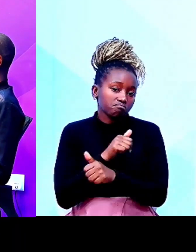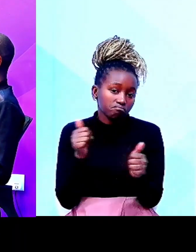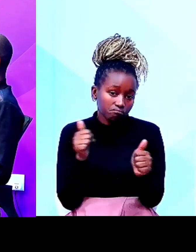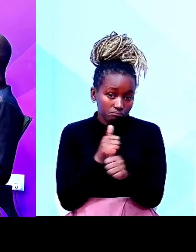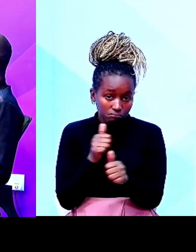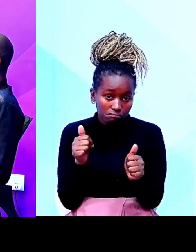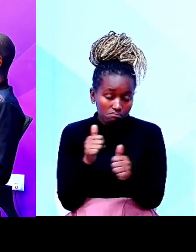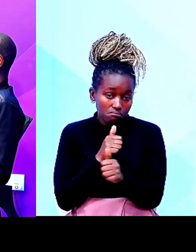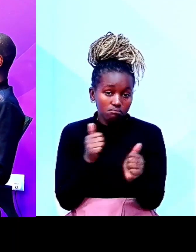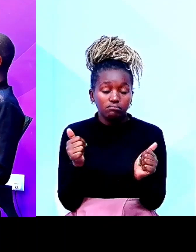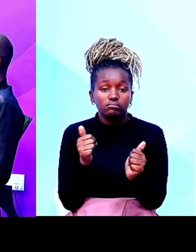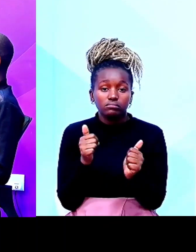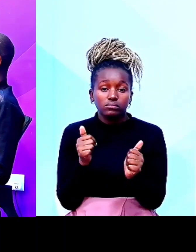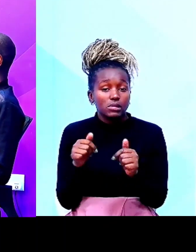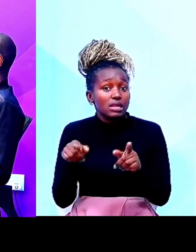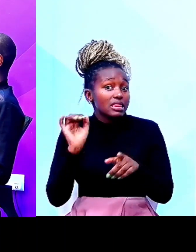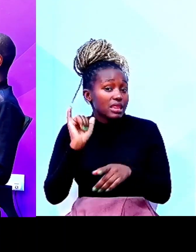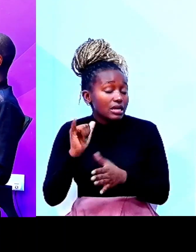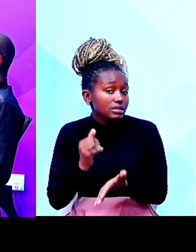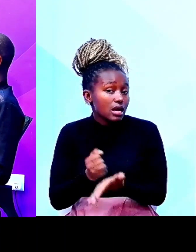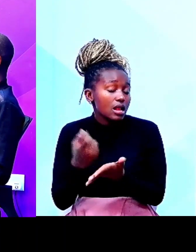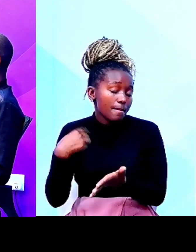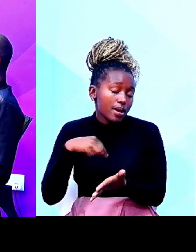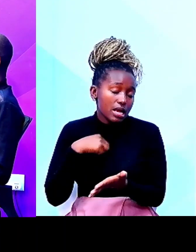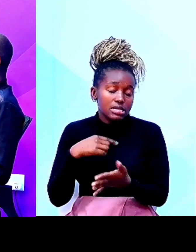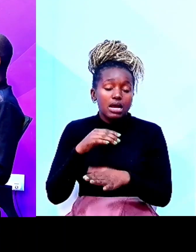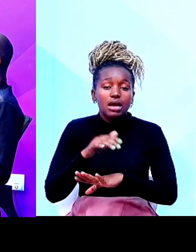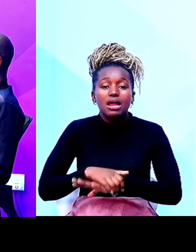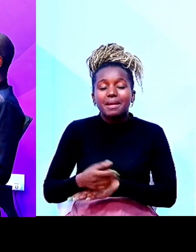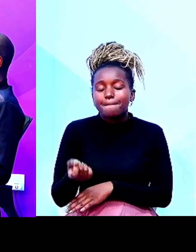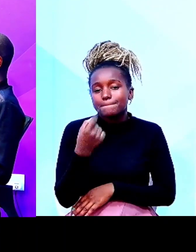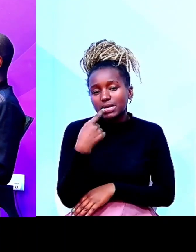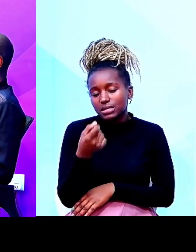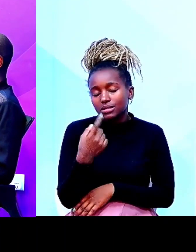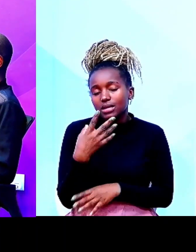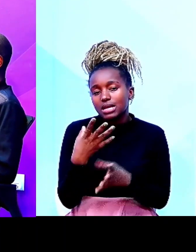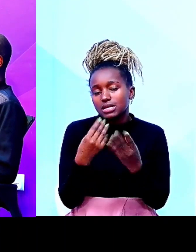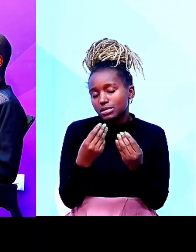their medication with ease. Because as we know, most